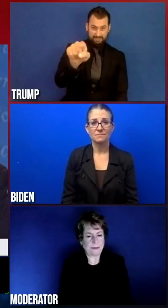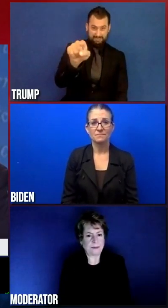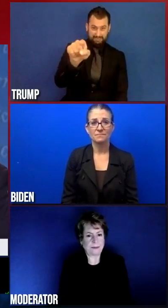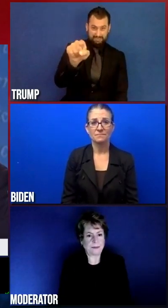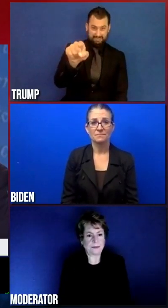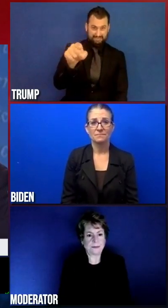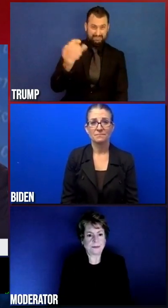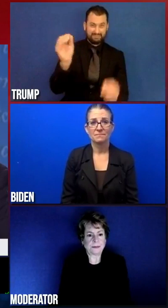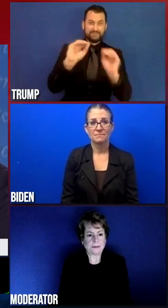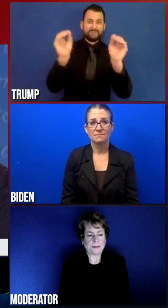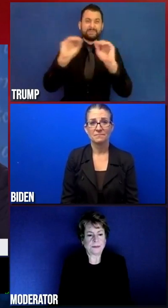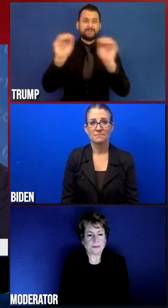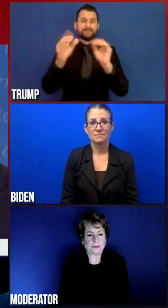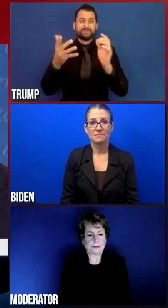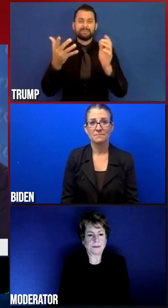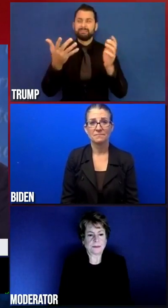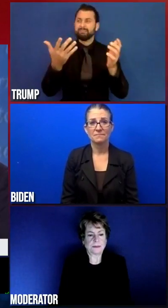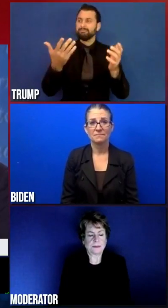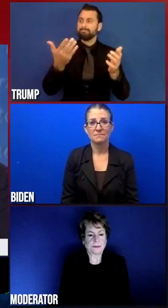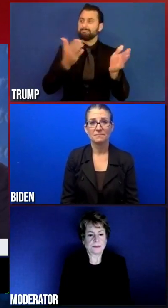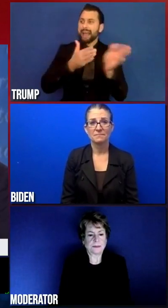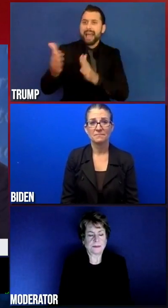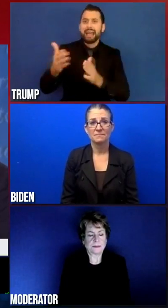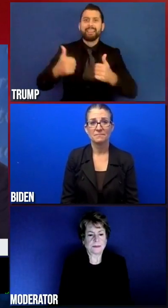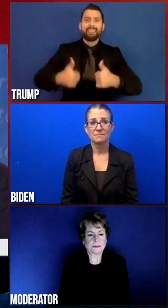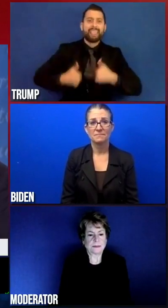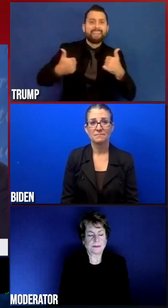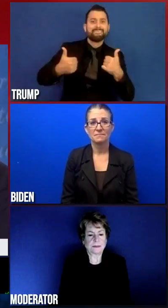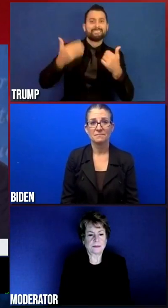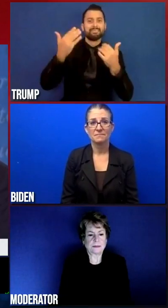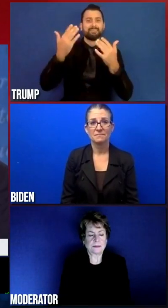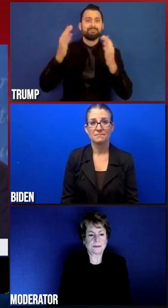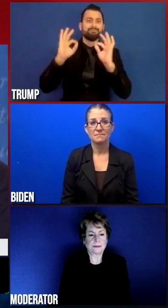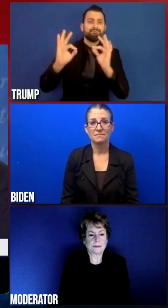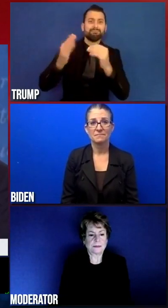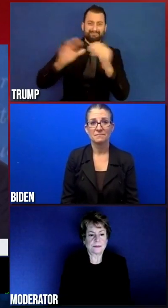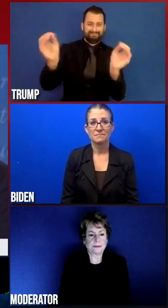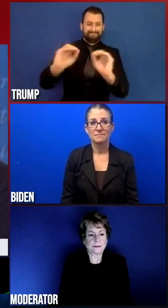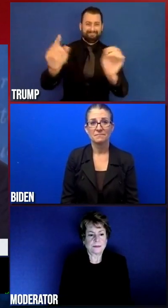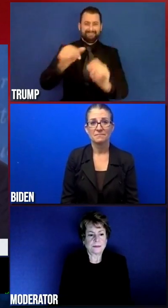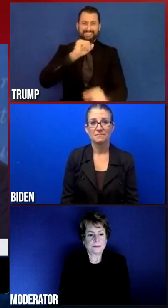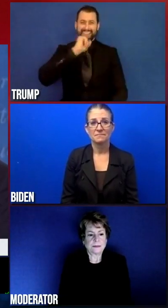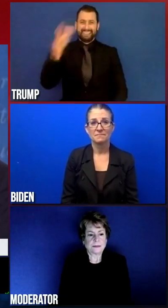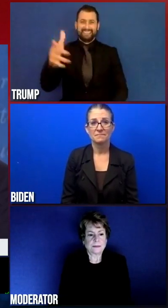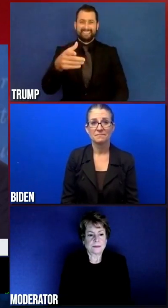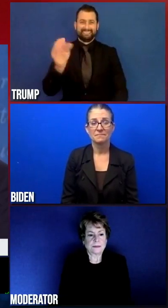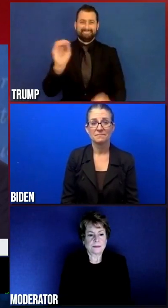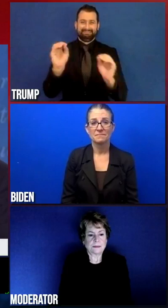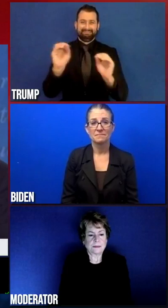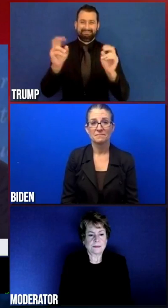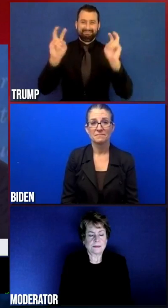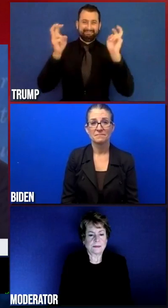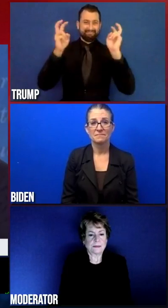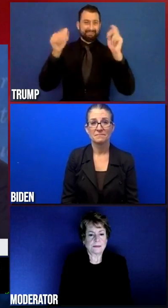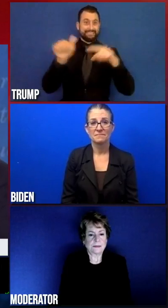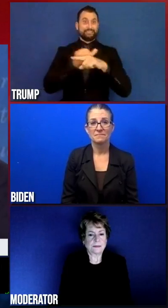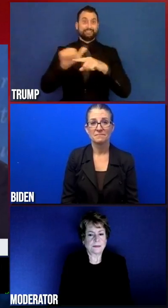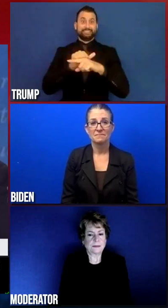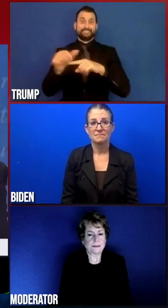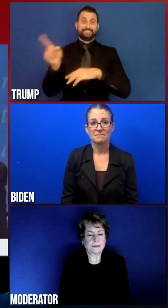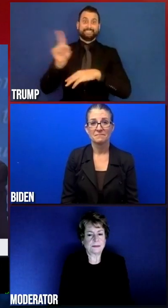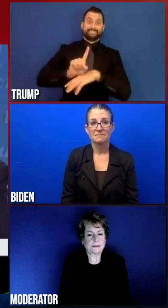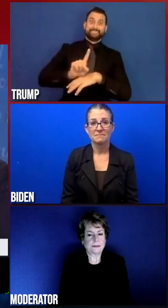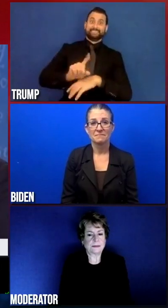if you look at the people, we were paying people hundreds of thousands of dollars to teach very bad ideas and, frankly, very sick ideas.